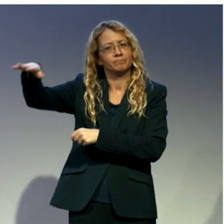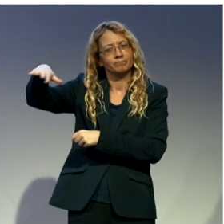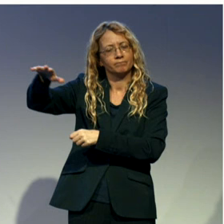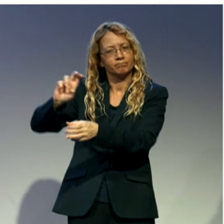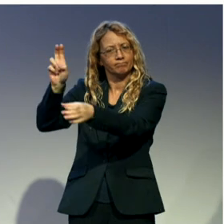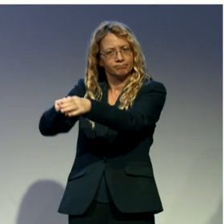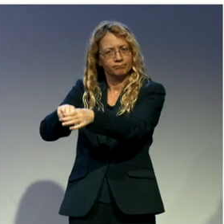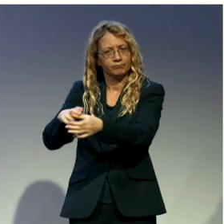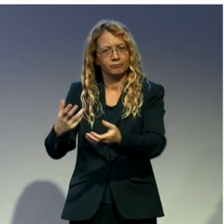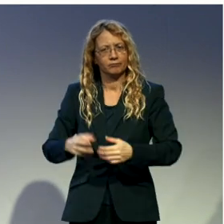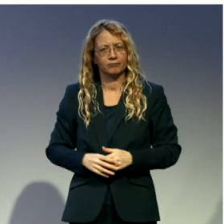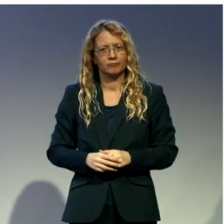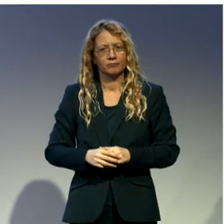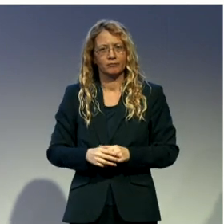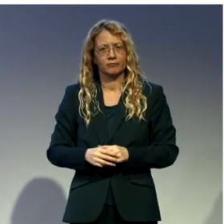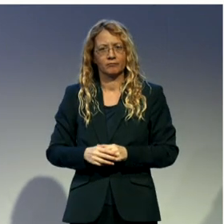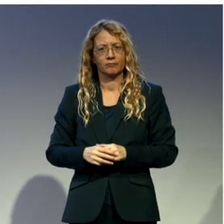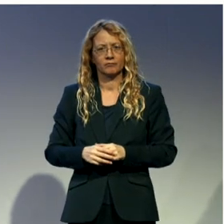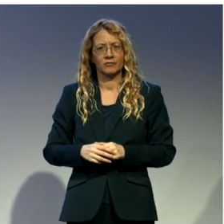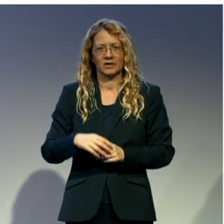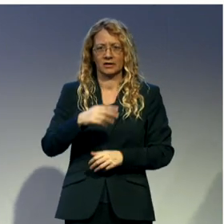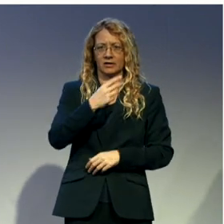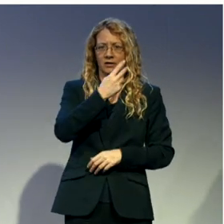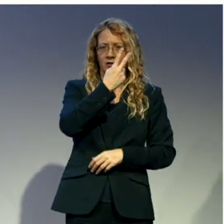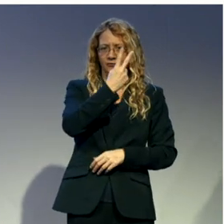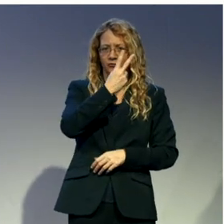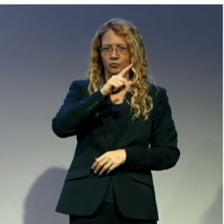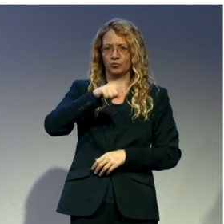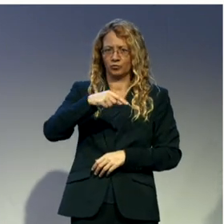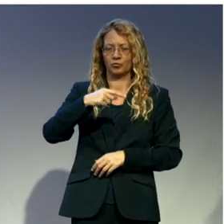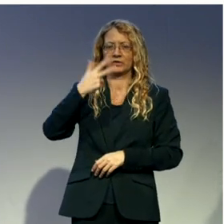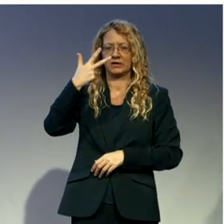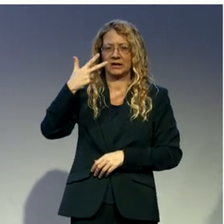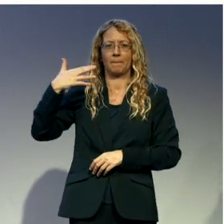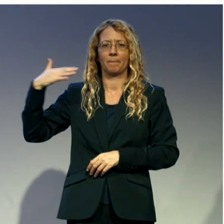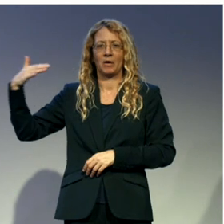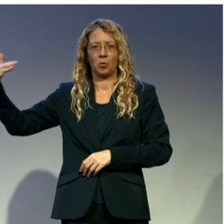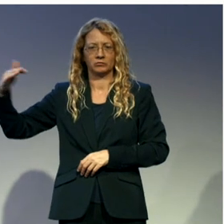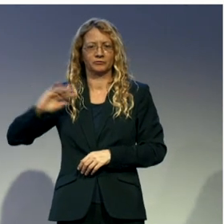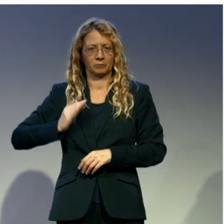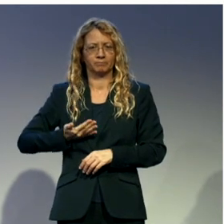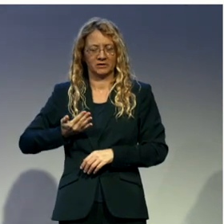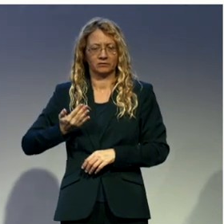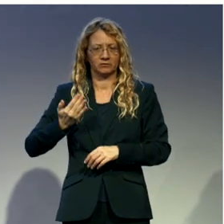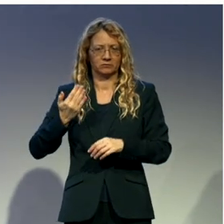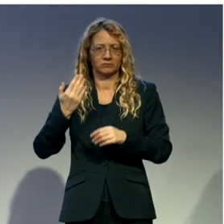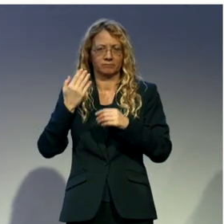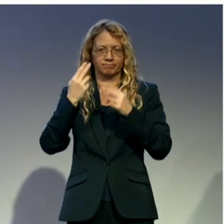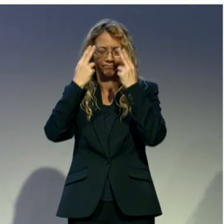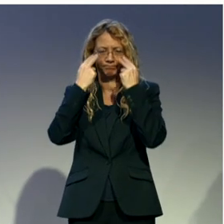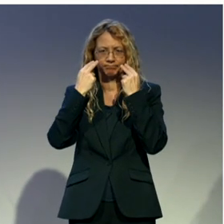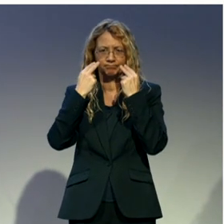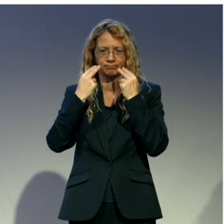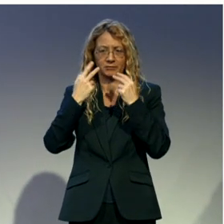2.3 million in number in India, more than blind male, and it's almost the largest number